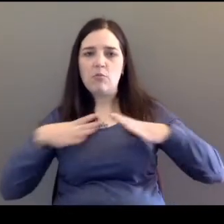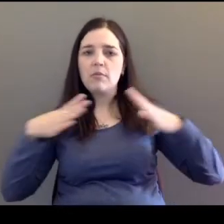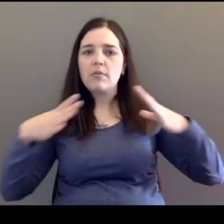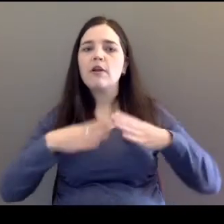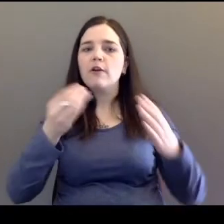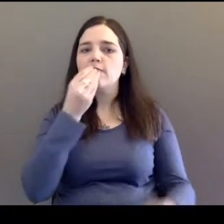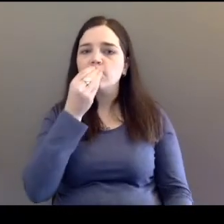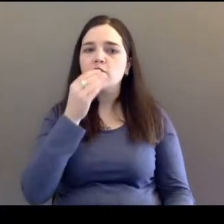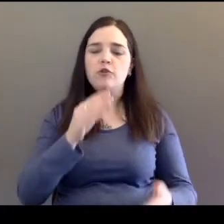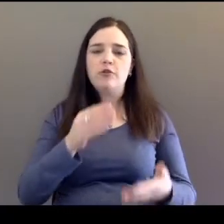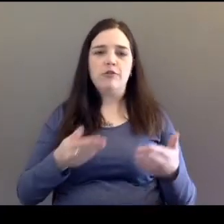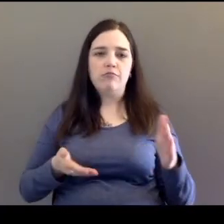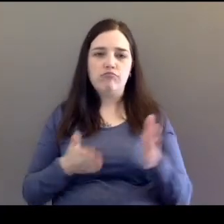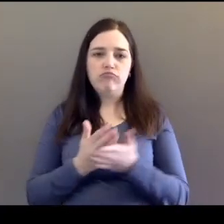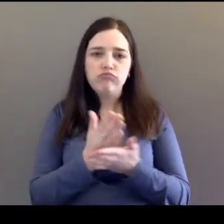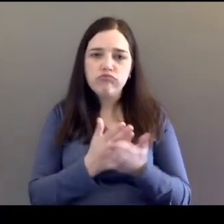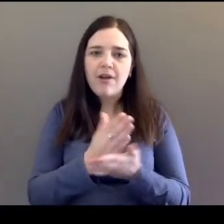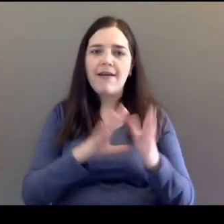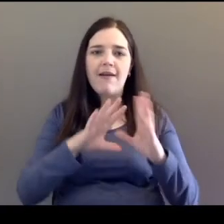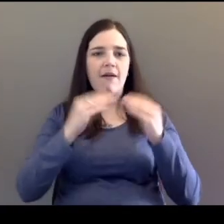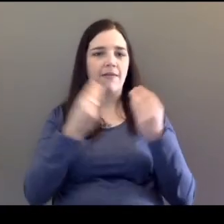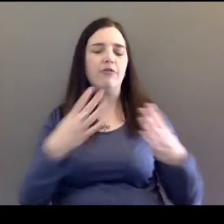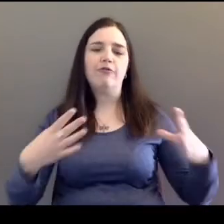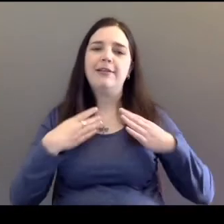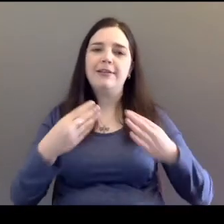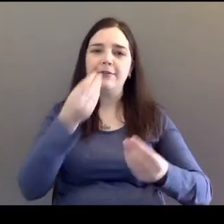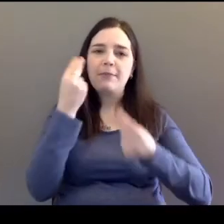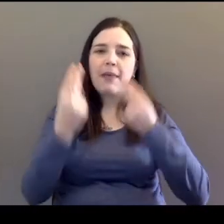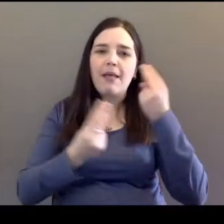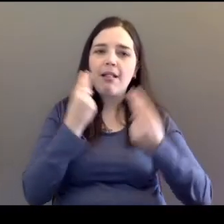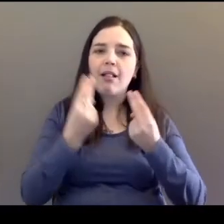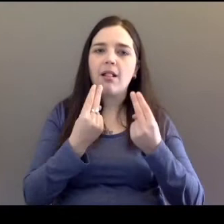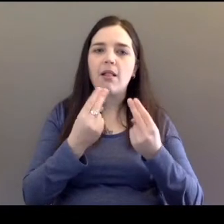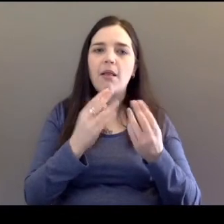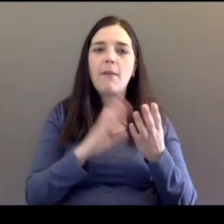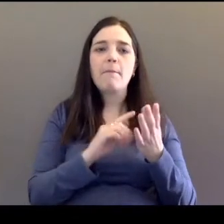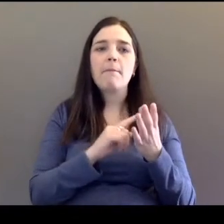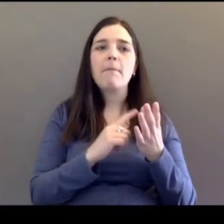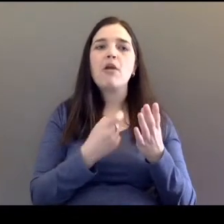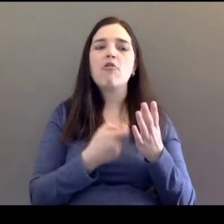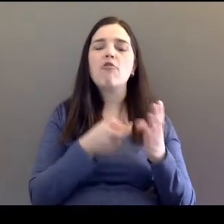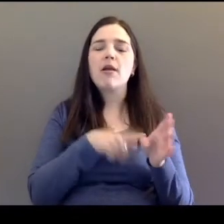food and bake the bread and get all the things ready for the meal, while Mary just sat